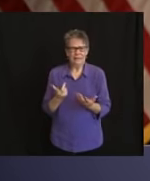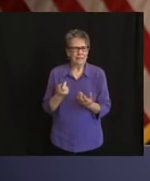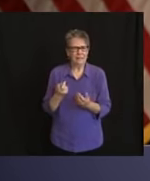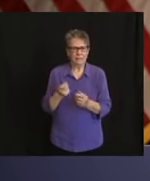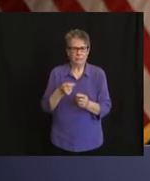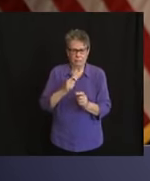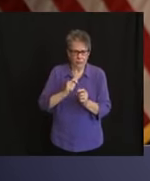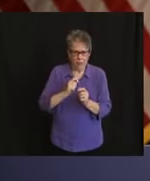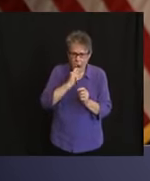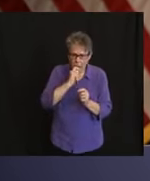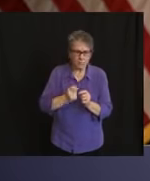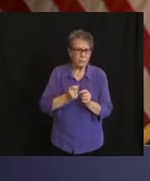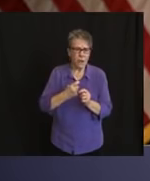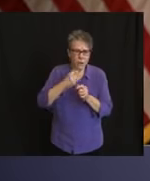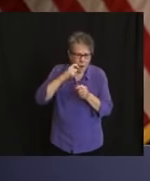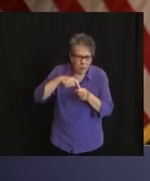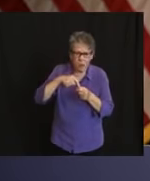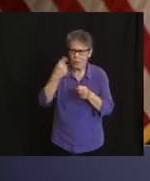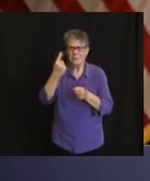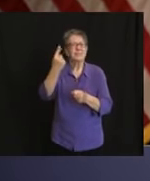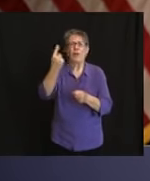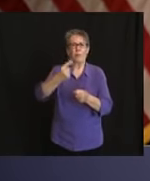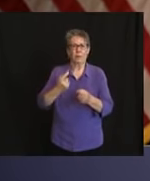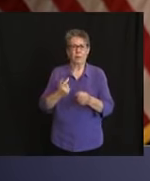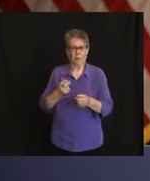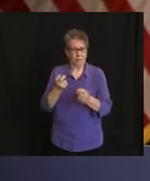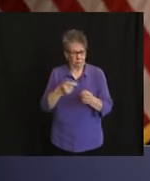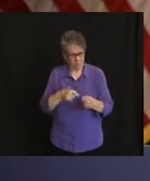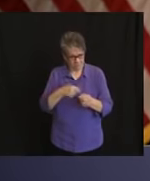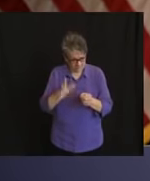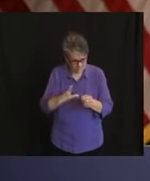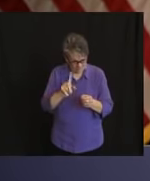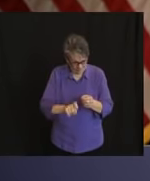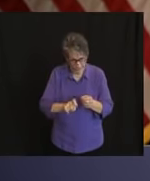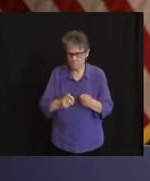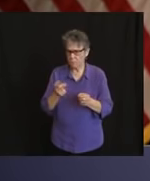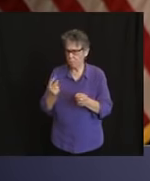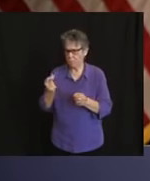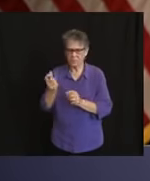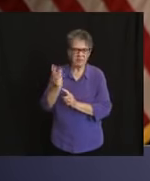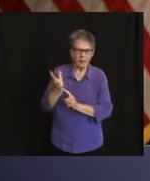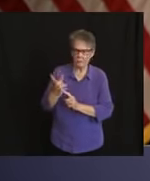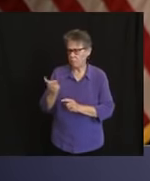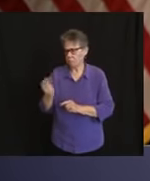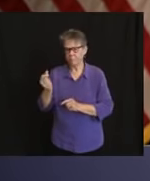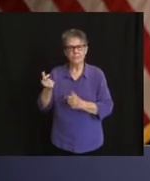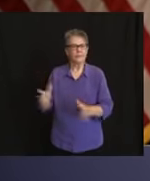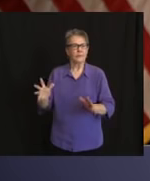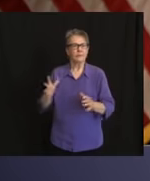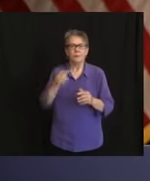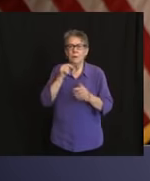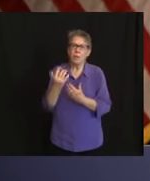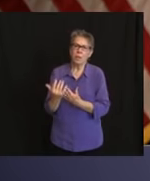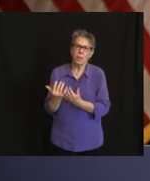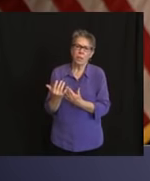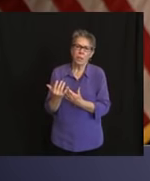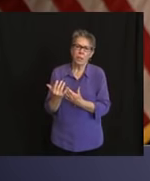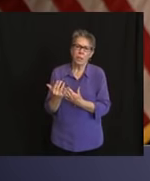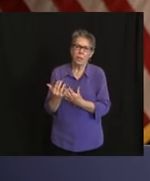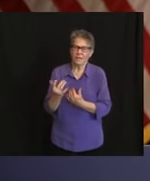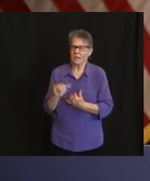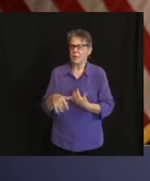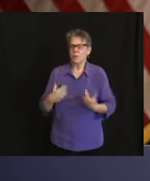guide, but that relates to your field hospital question. As I mentioned earlier, even if we bat 1,000, based on everything